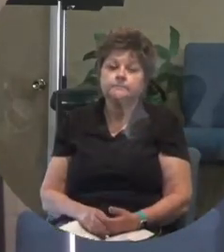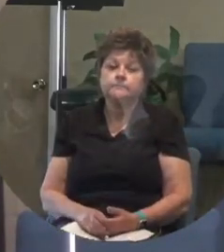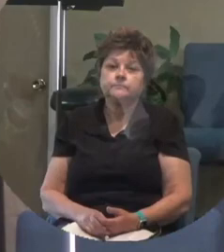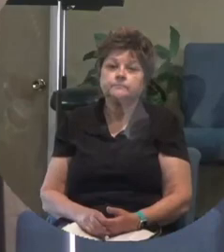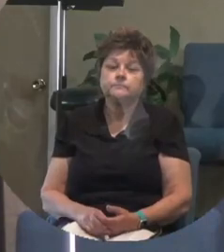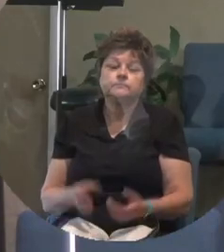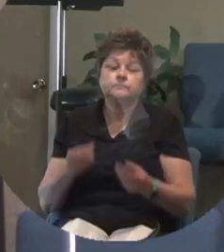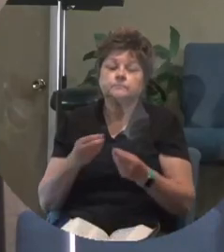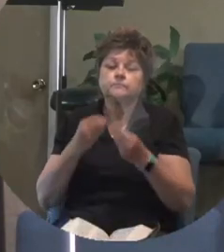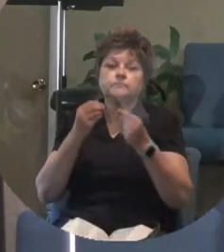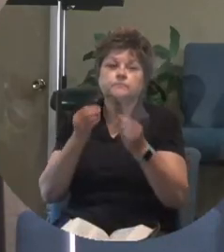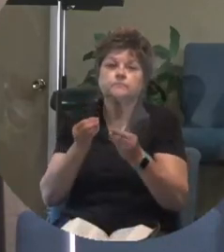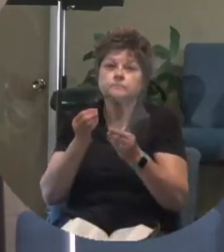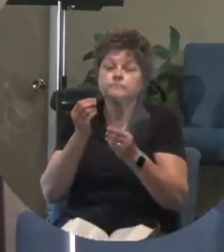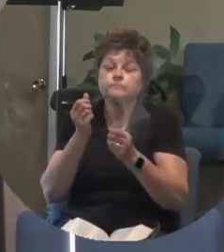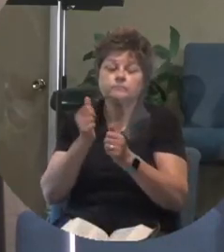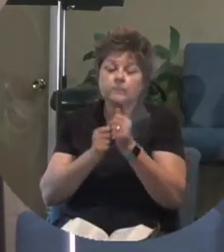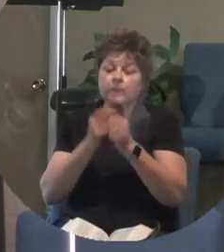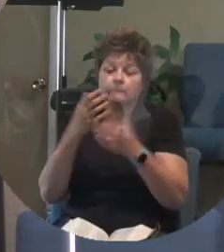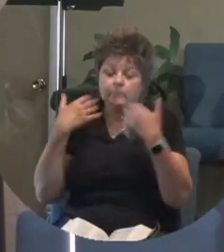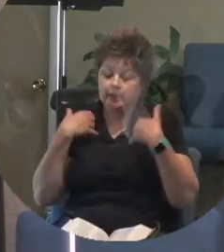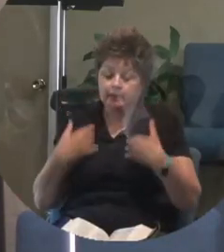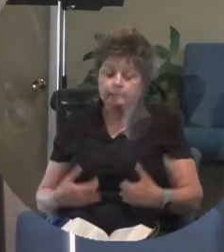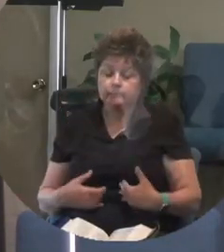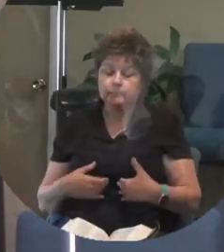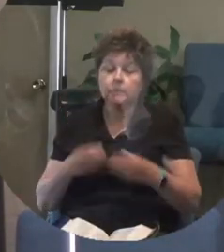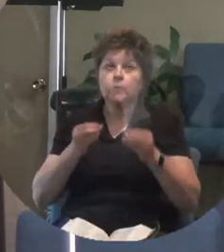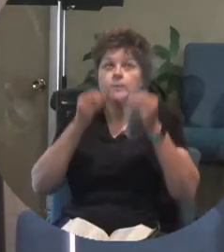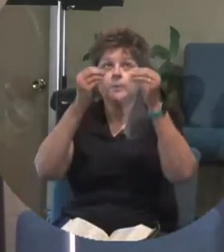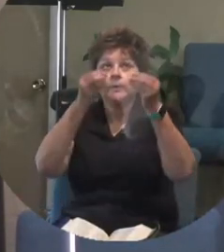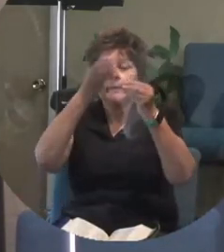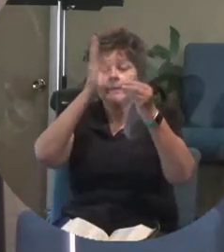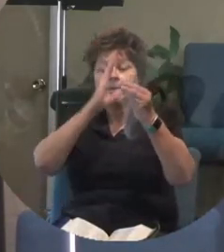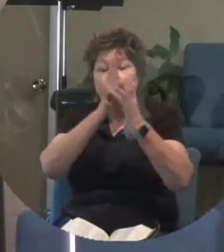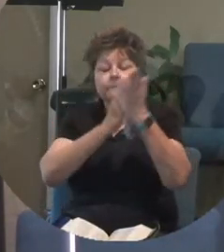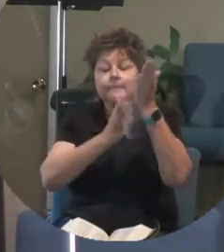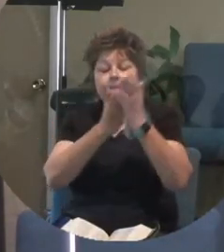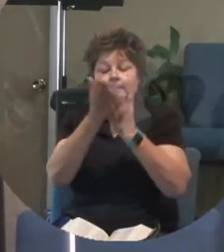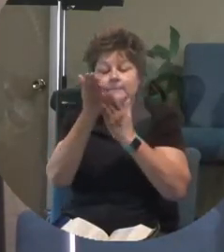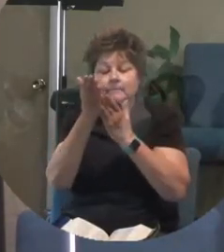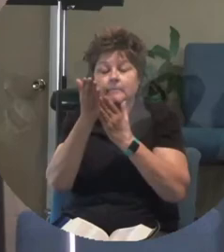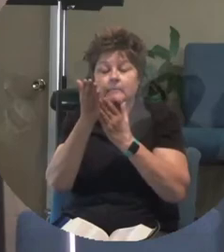entire existence, and we're placing it in God's hands.